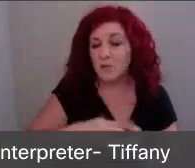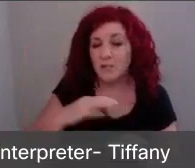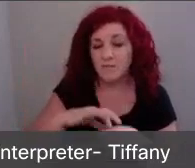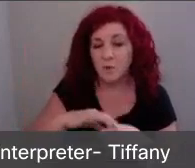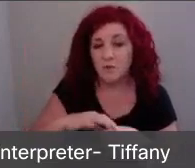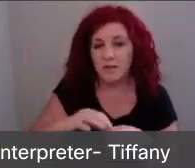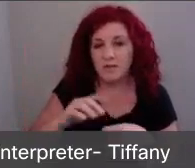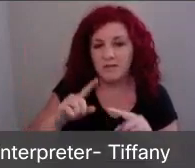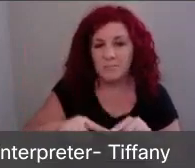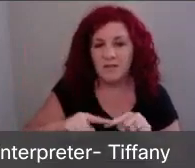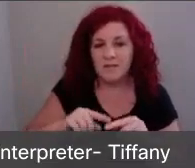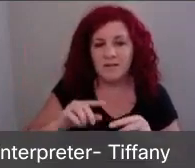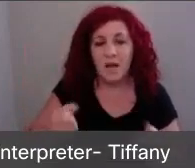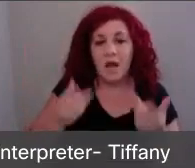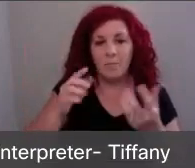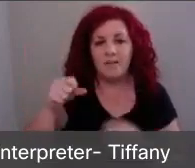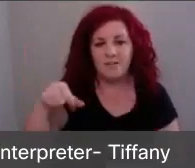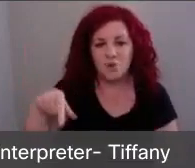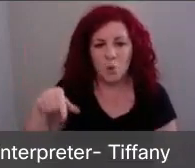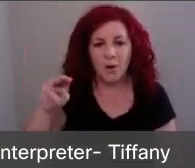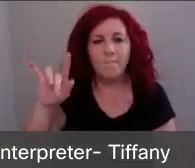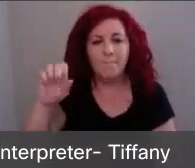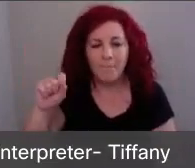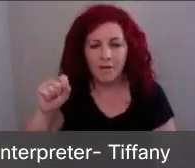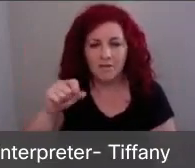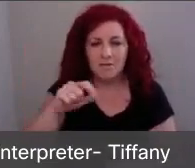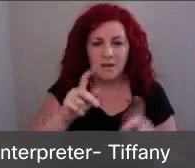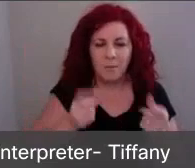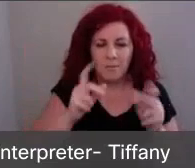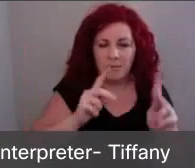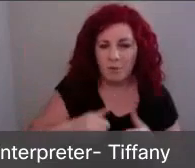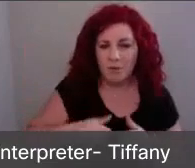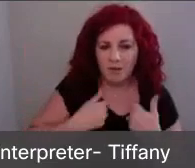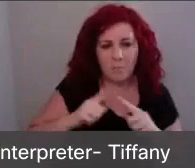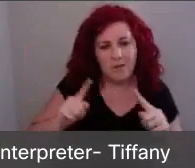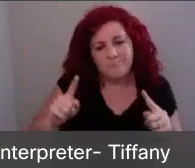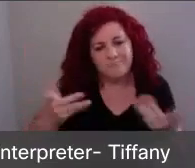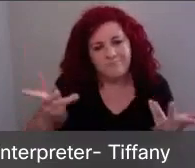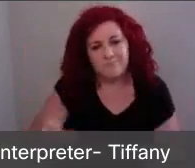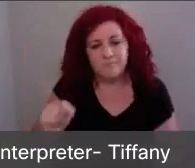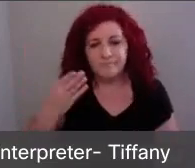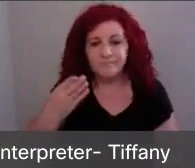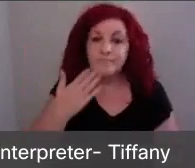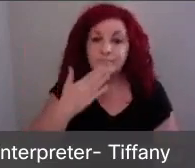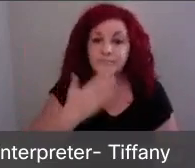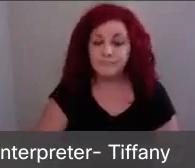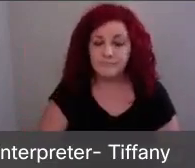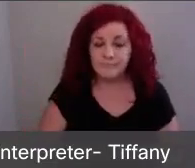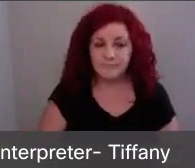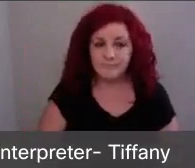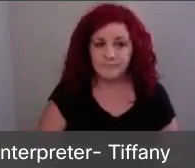square miles instead of population per mile, per square district, but that's the way it is. Thank you very much.